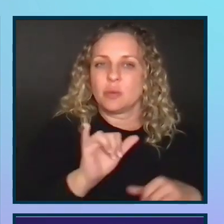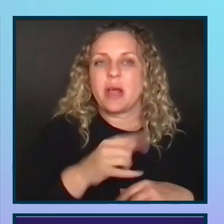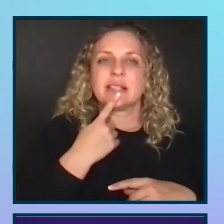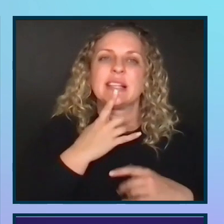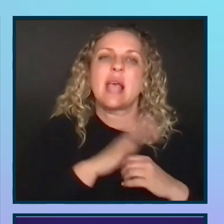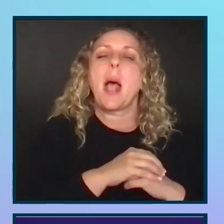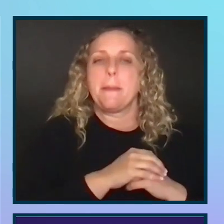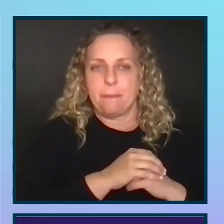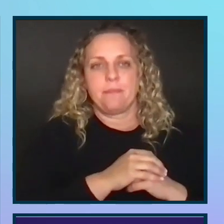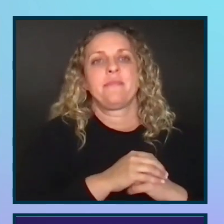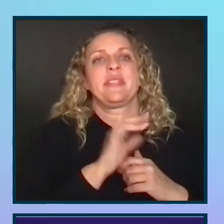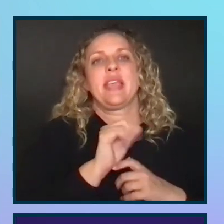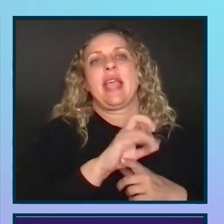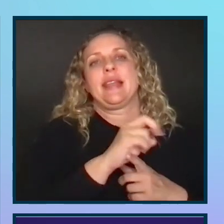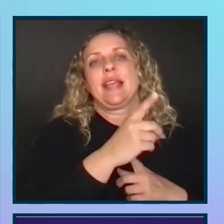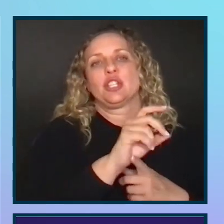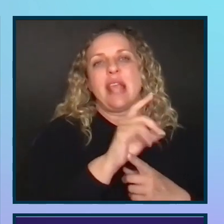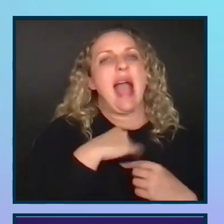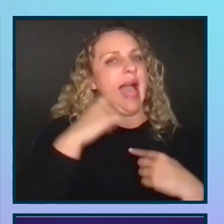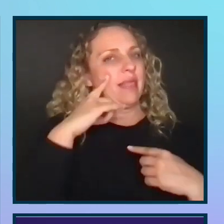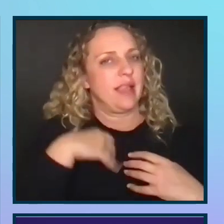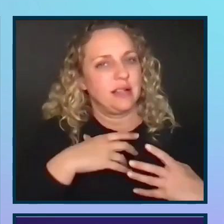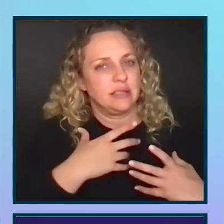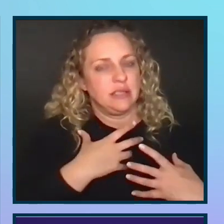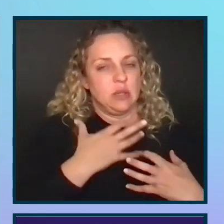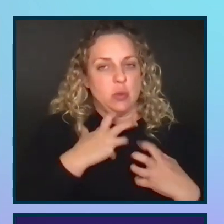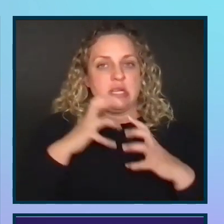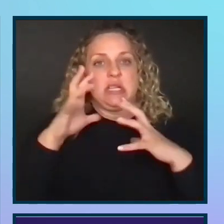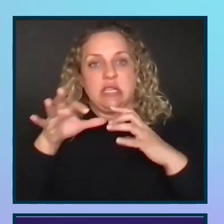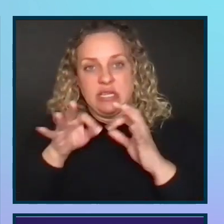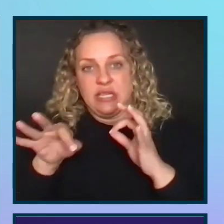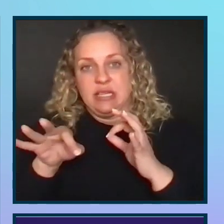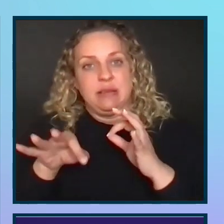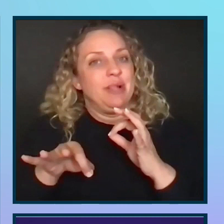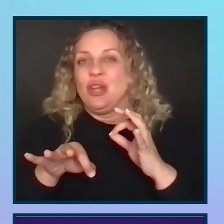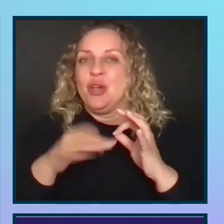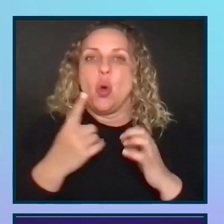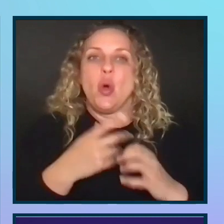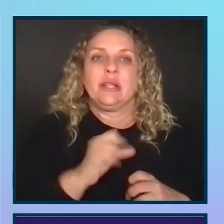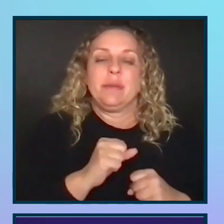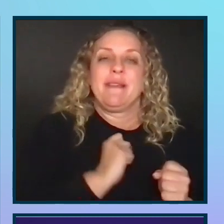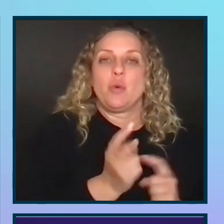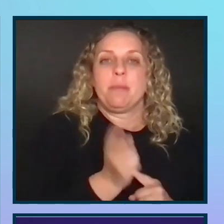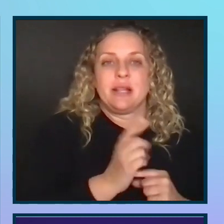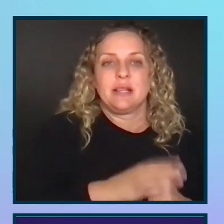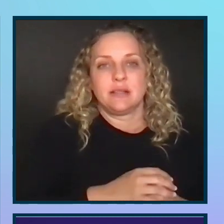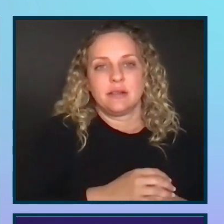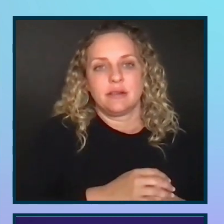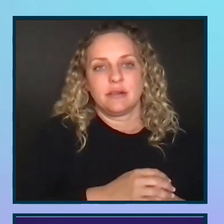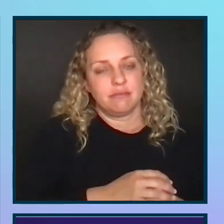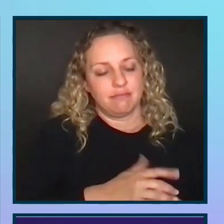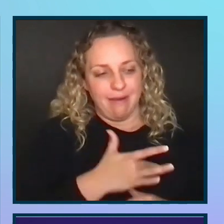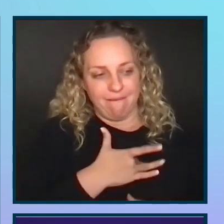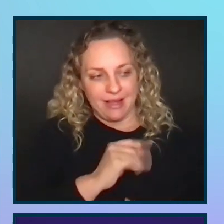says, the ADHD, I think, urge to avoid filling out a single simple form that will probably only take me a few minutes. I feel that because we've